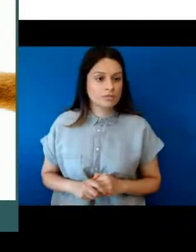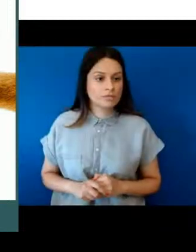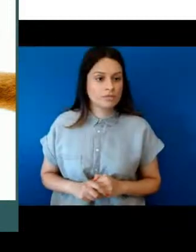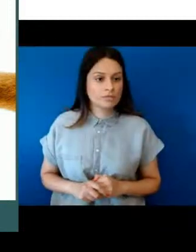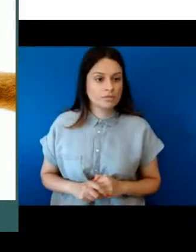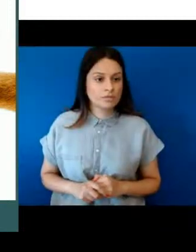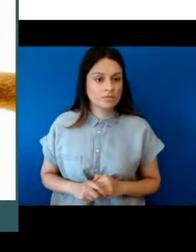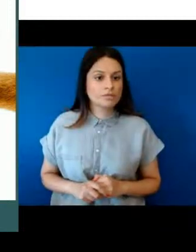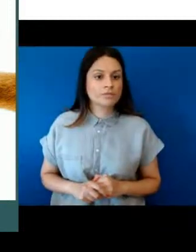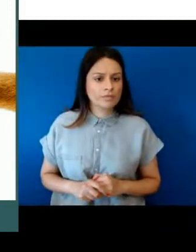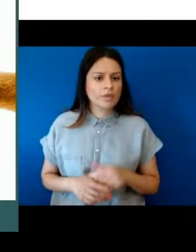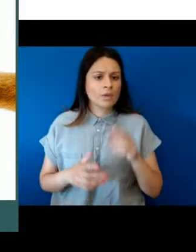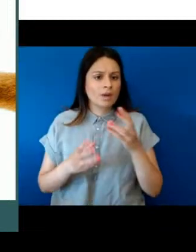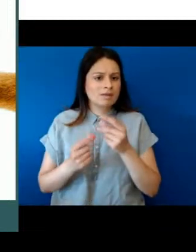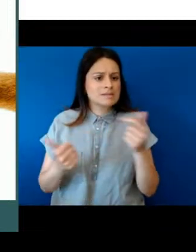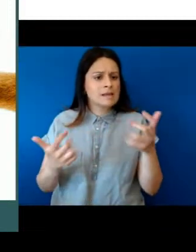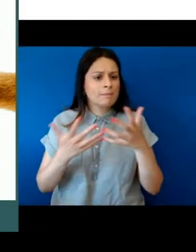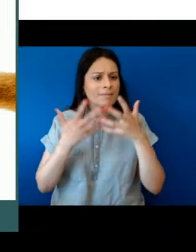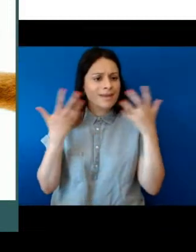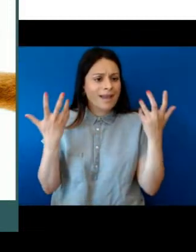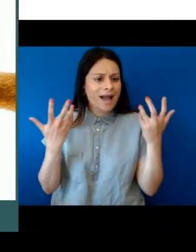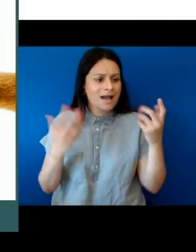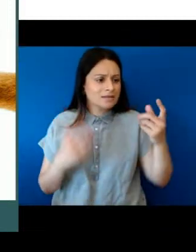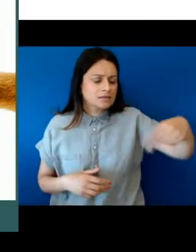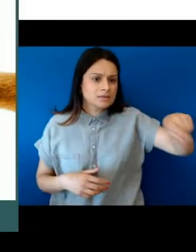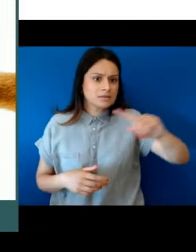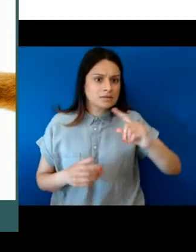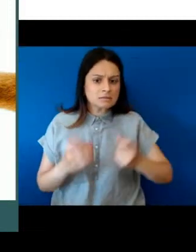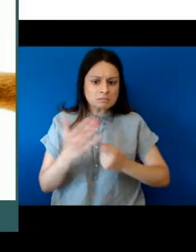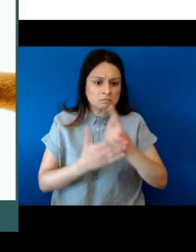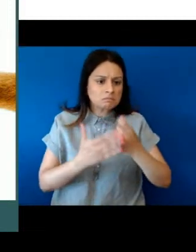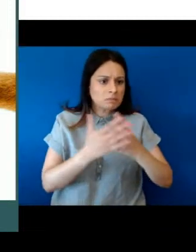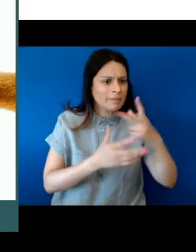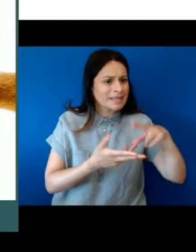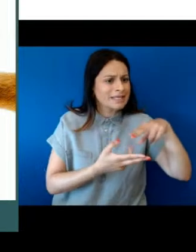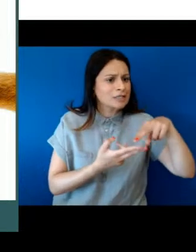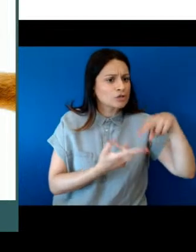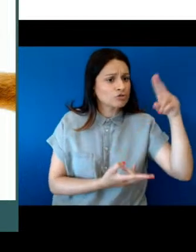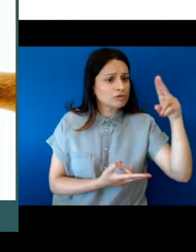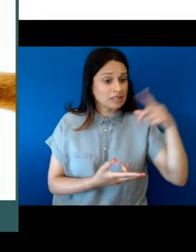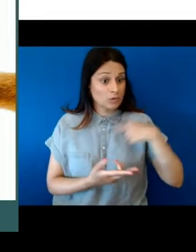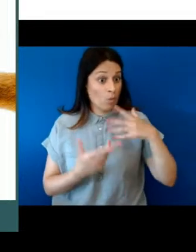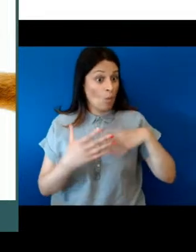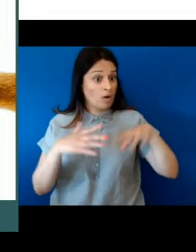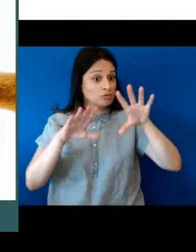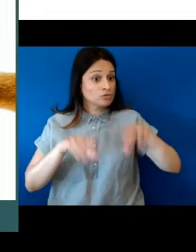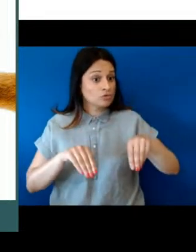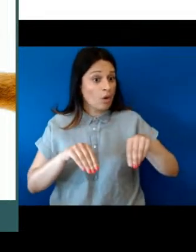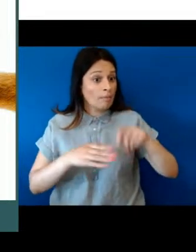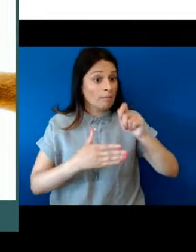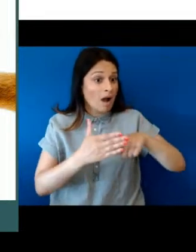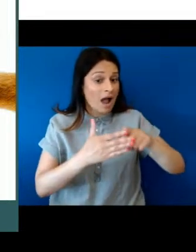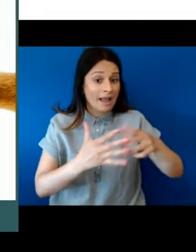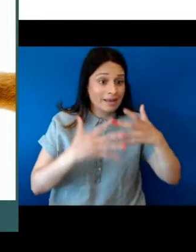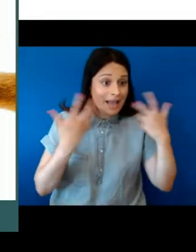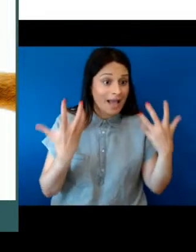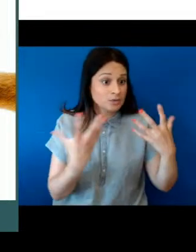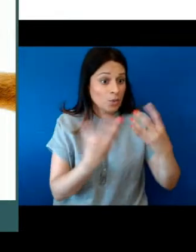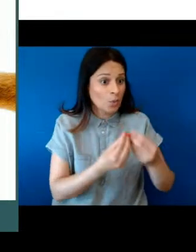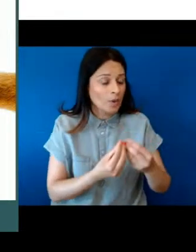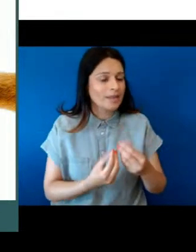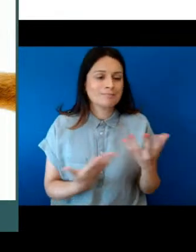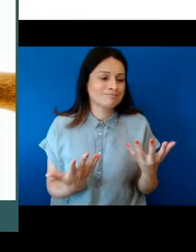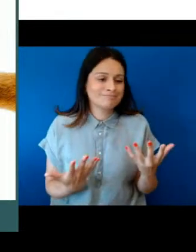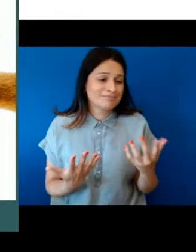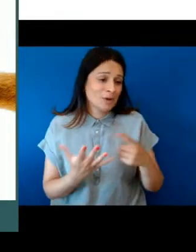cats, that to stop increasing, because people are, in UK, people love their